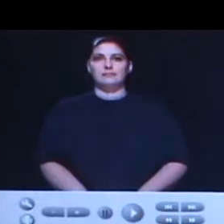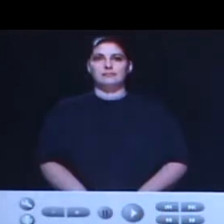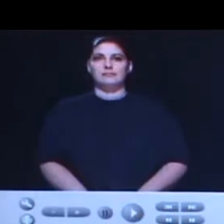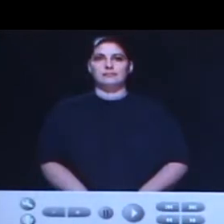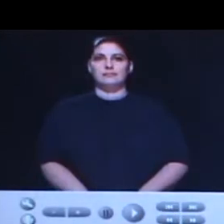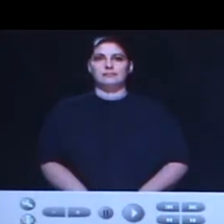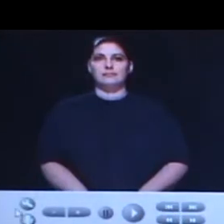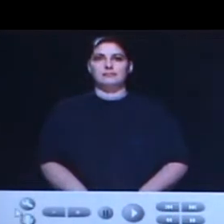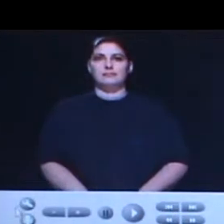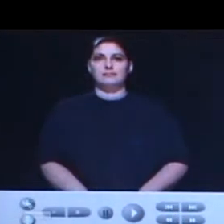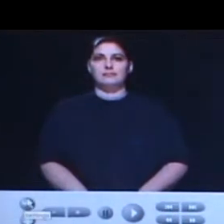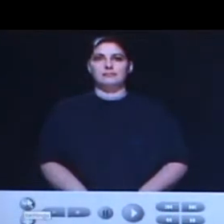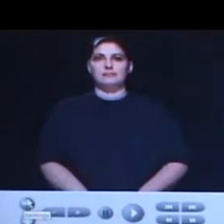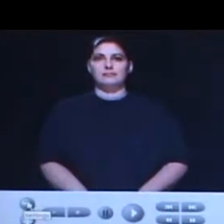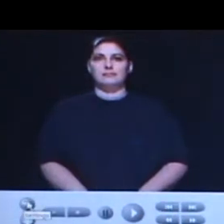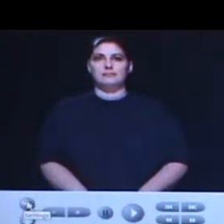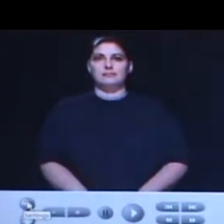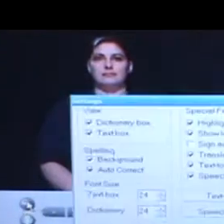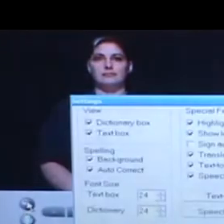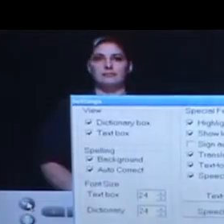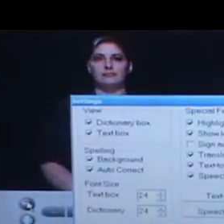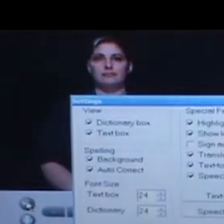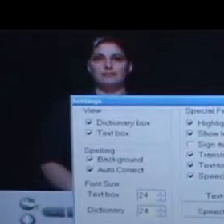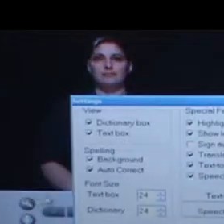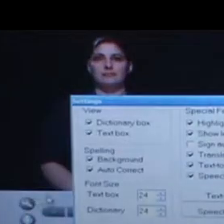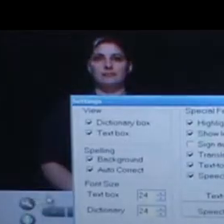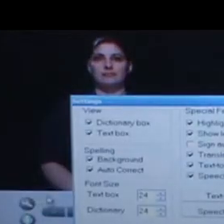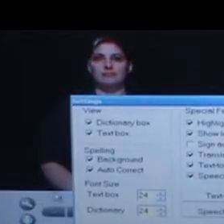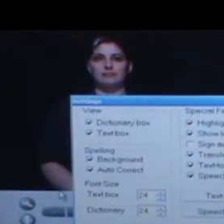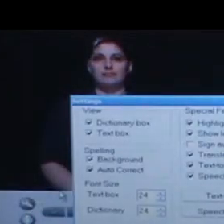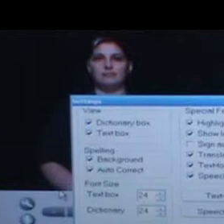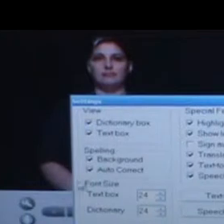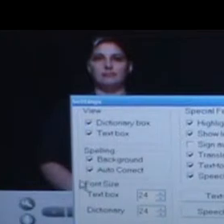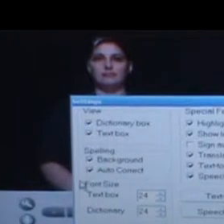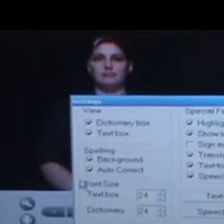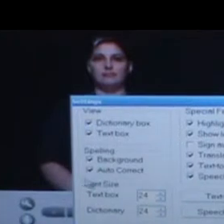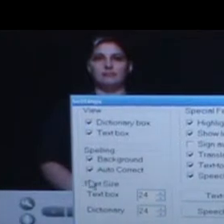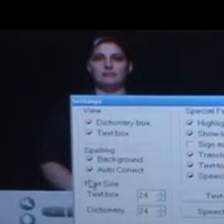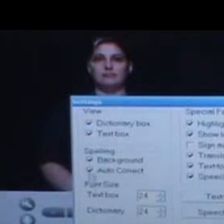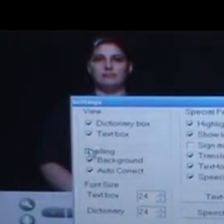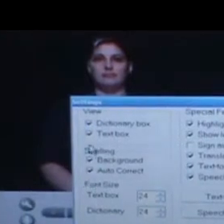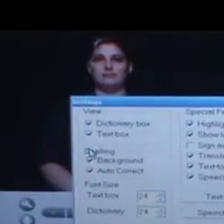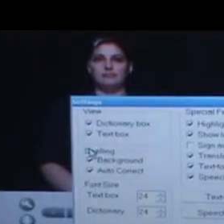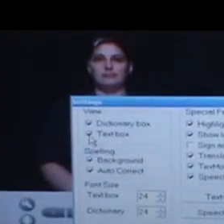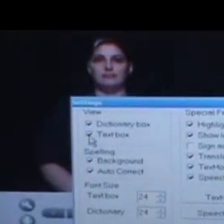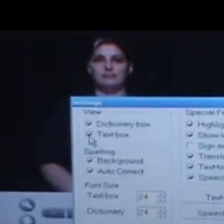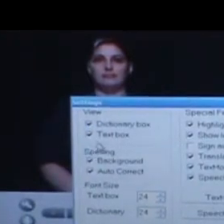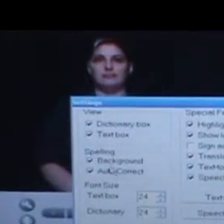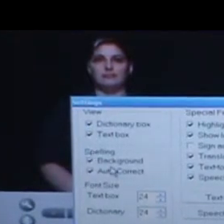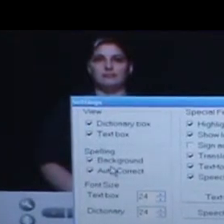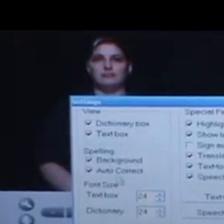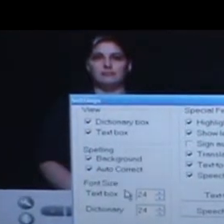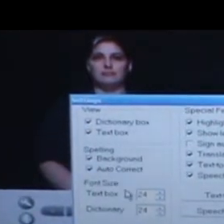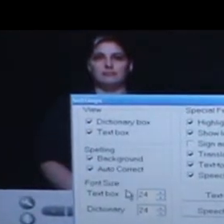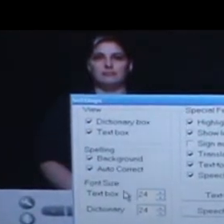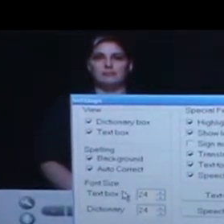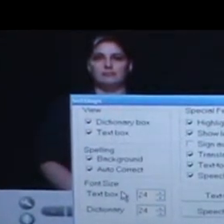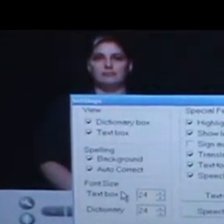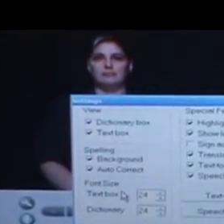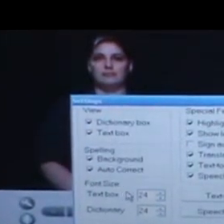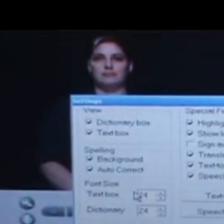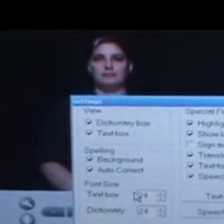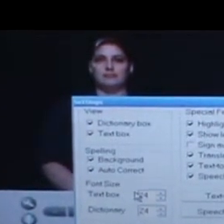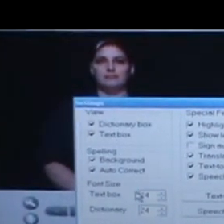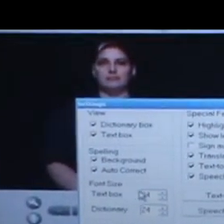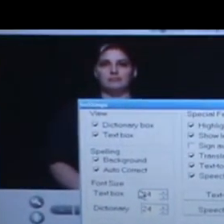I will now go back to the settings here showing